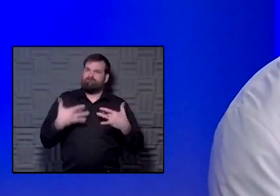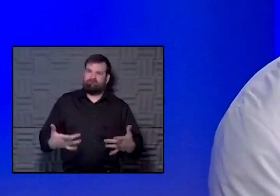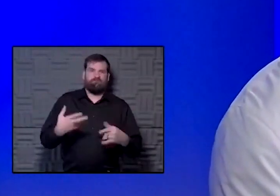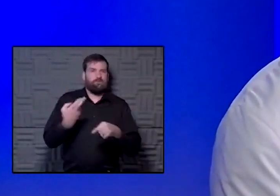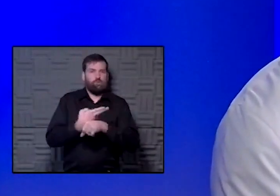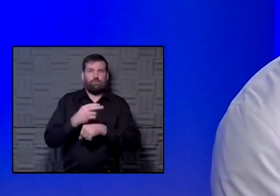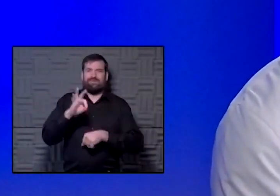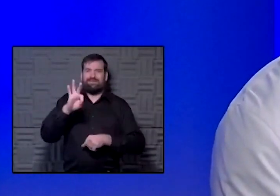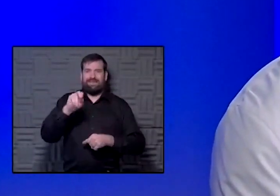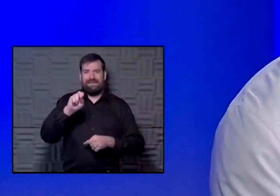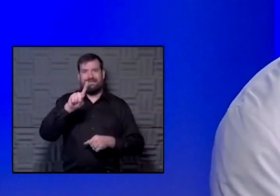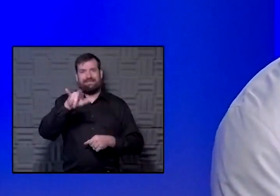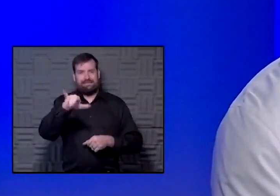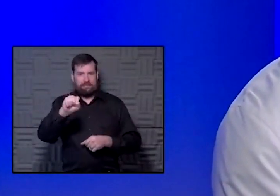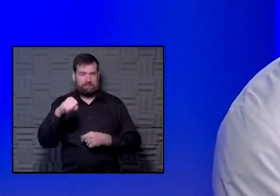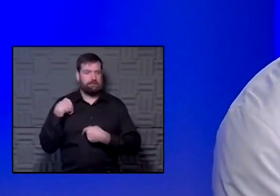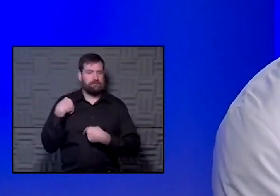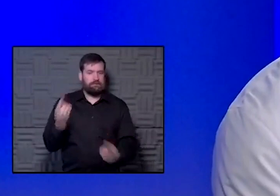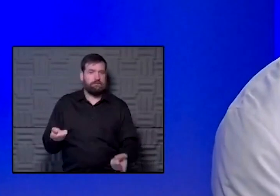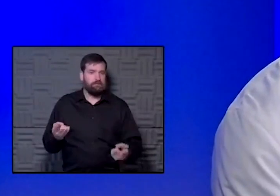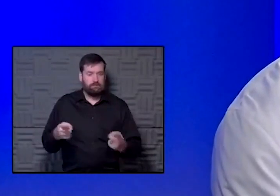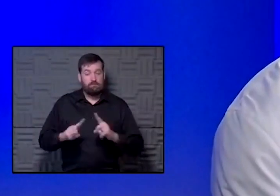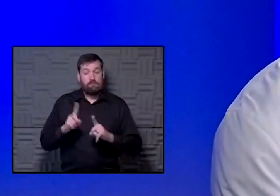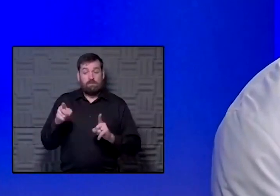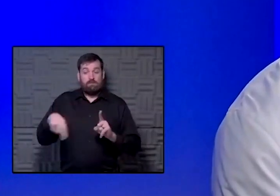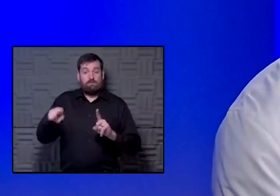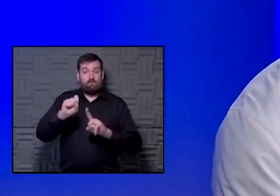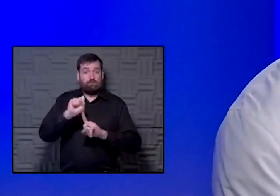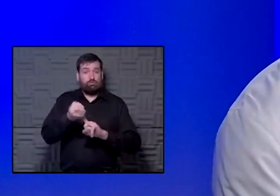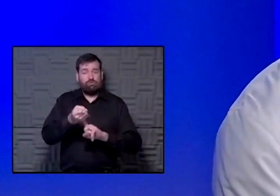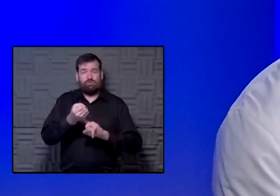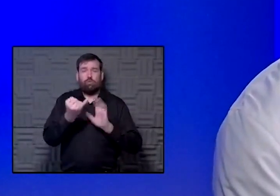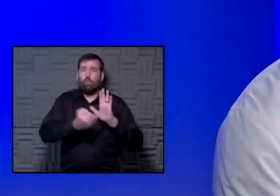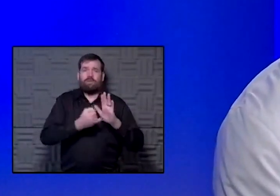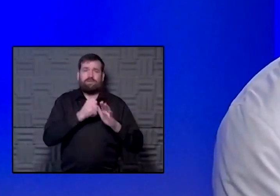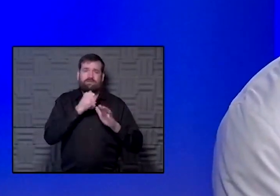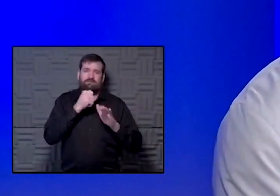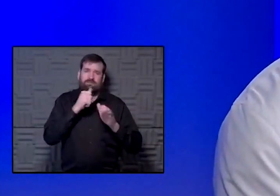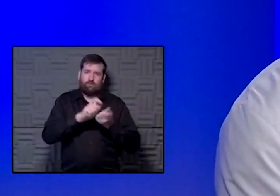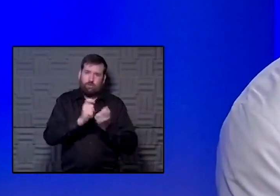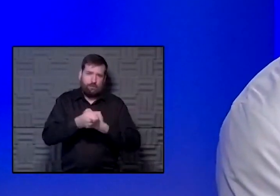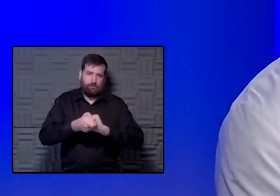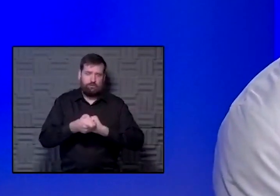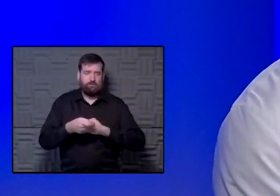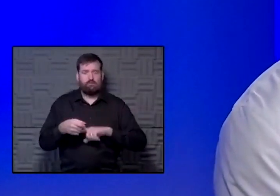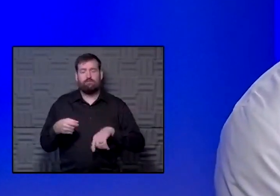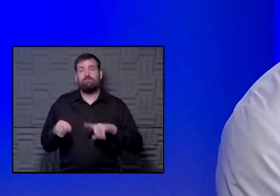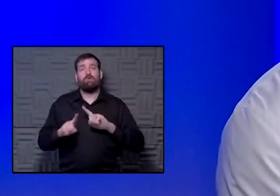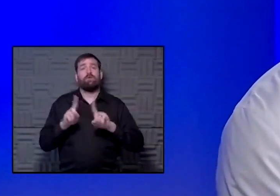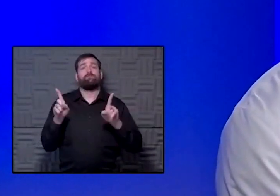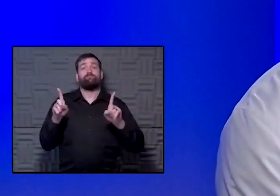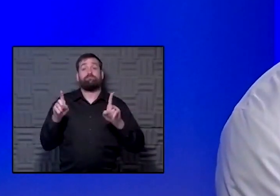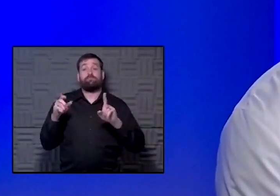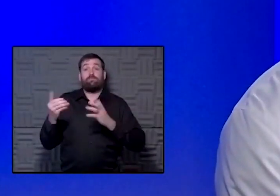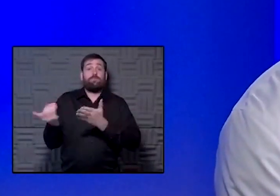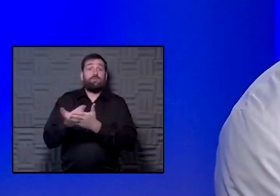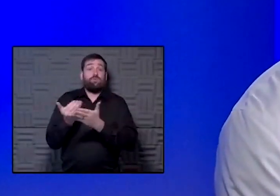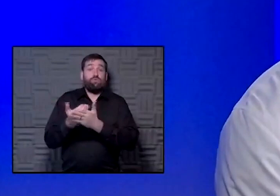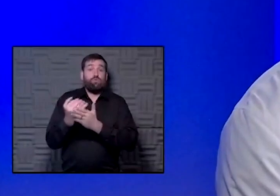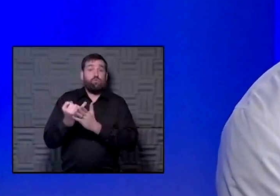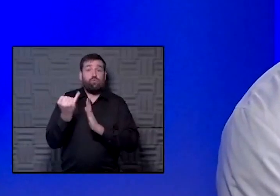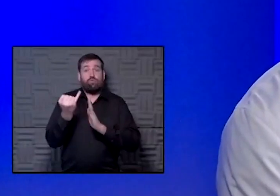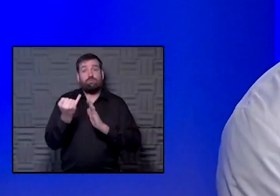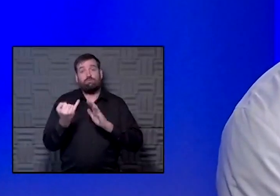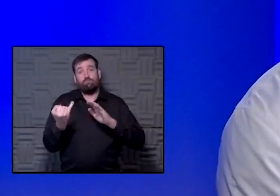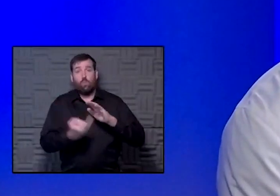mark, really. But even in those instances, I don't believe the quarantine has changed from other people. But certainly with these new quarantine